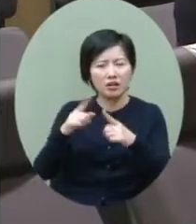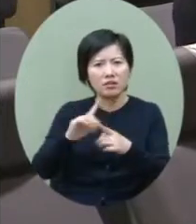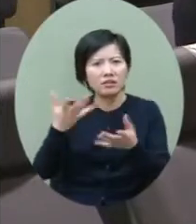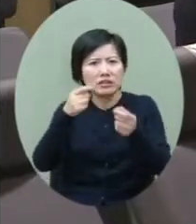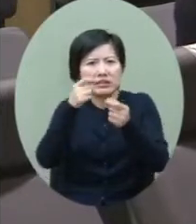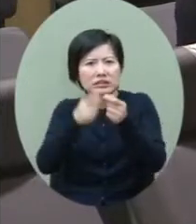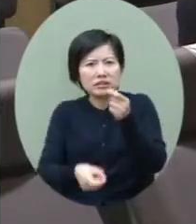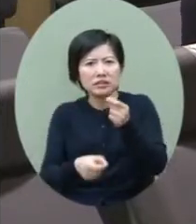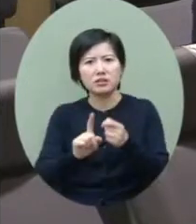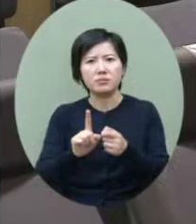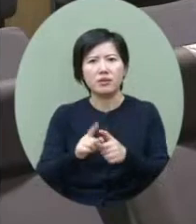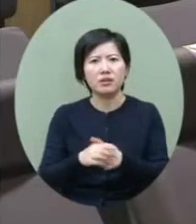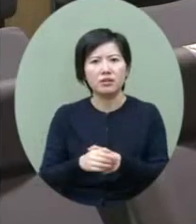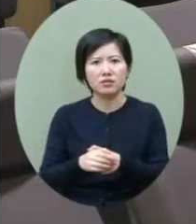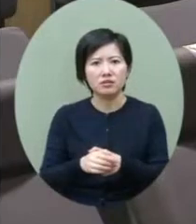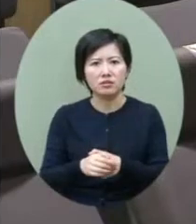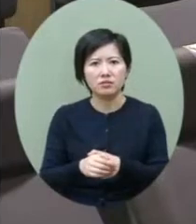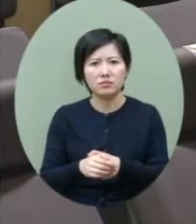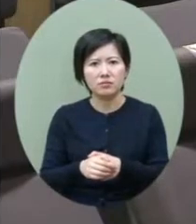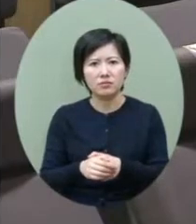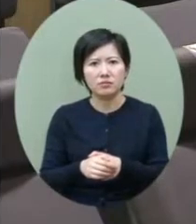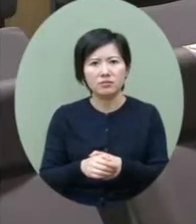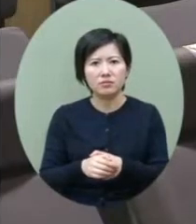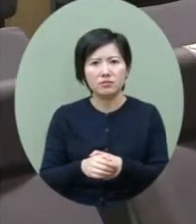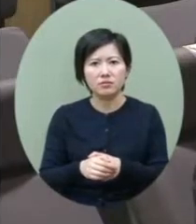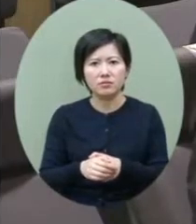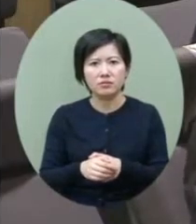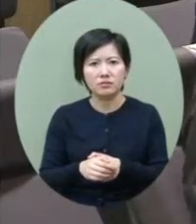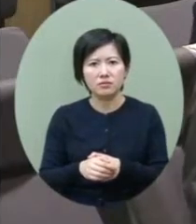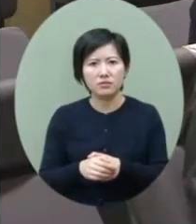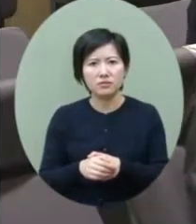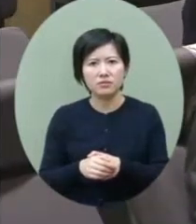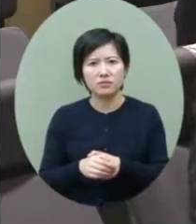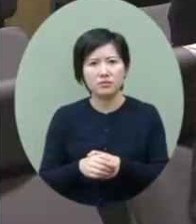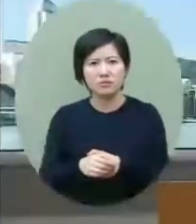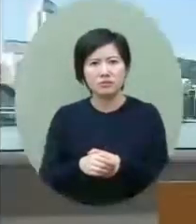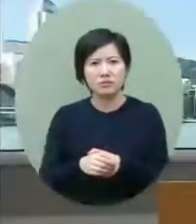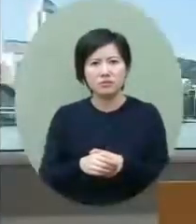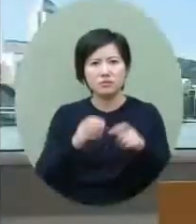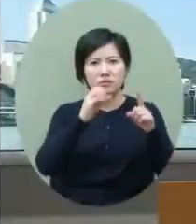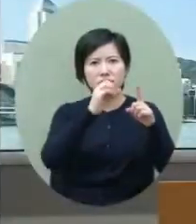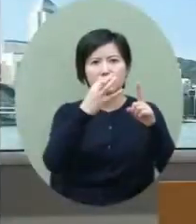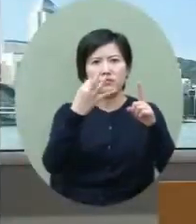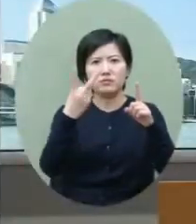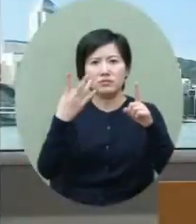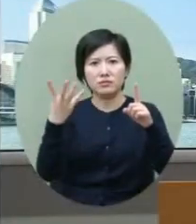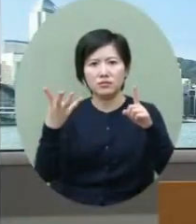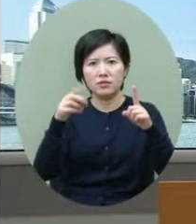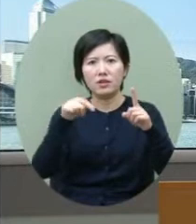workers or patrons or family members of patrons? Can you tell us more about that? Thank you.